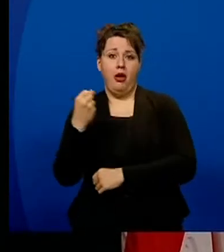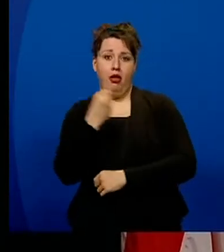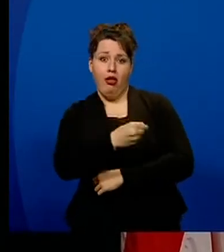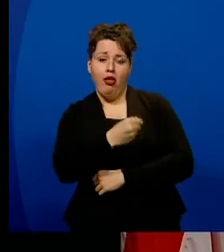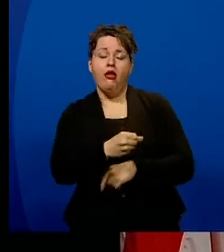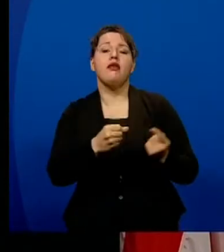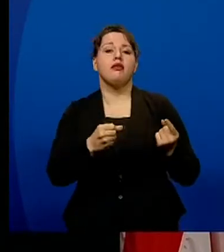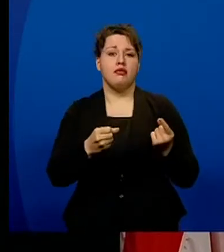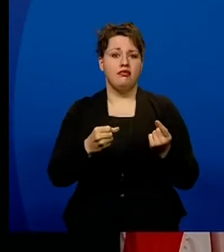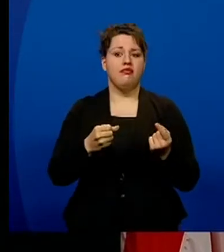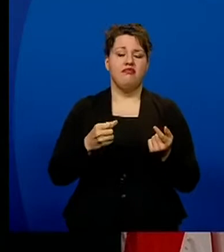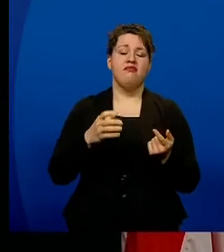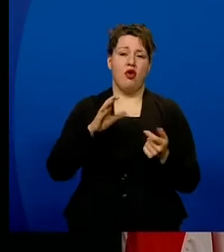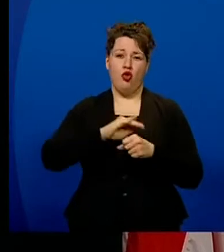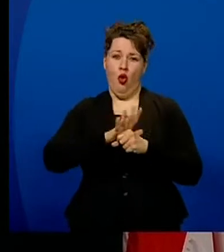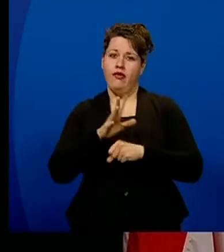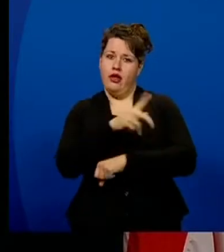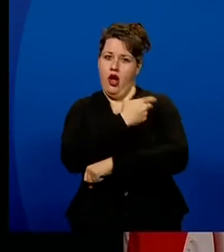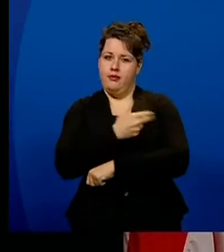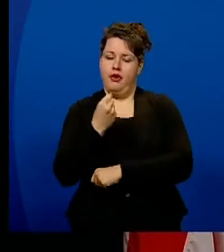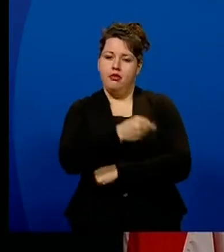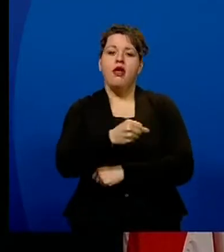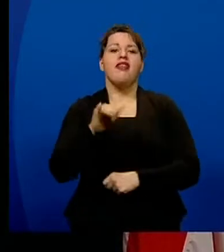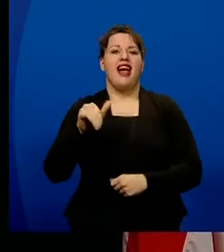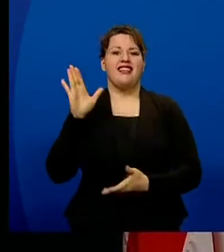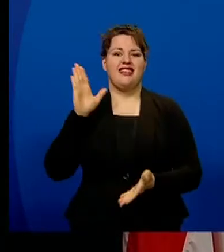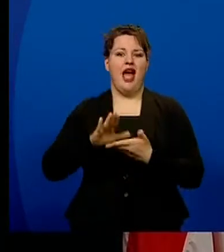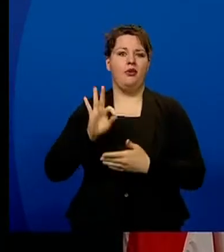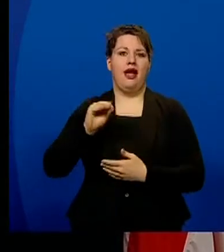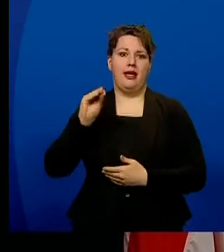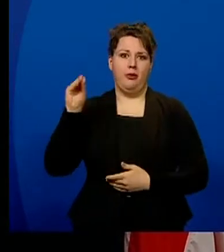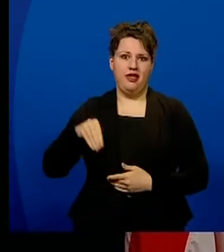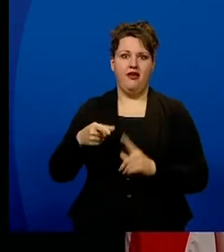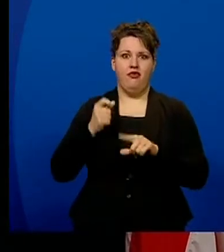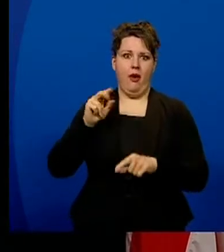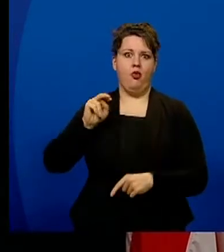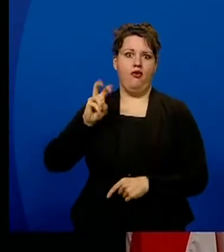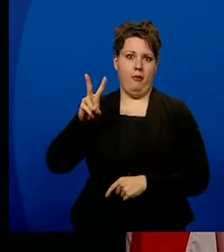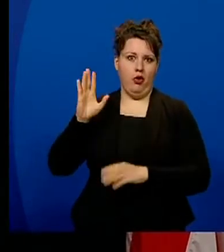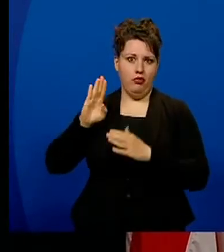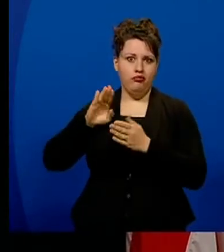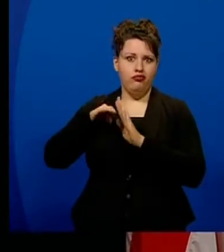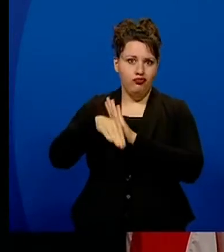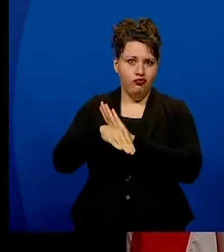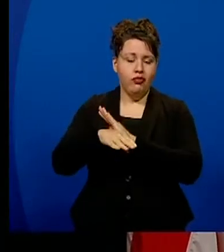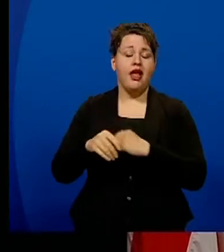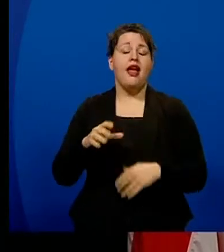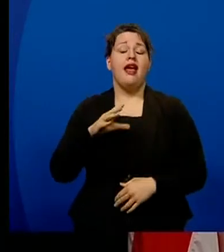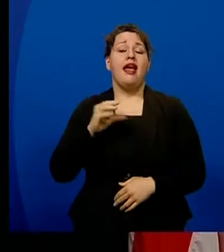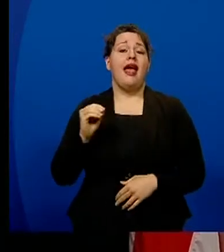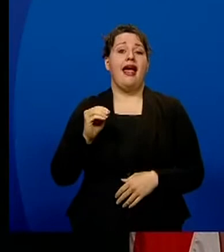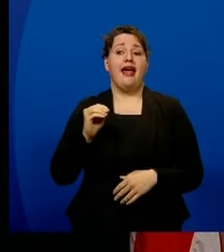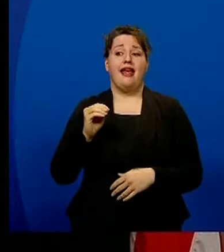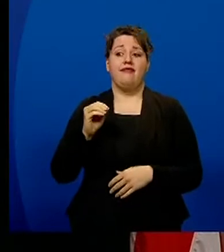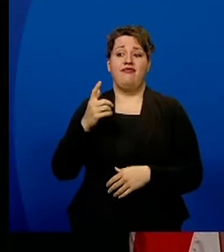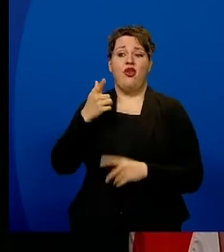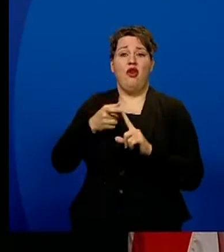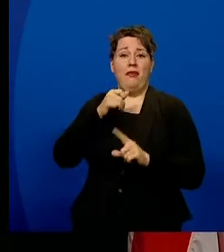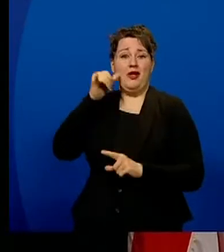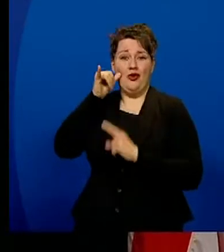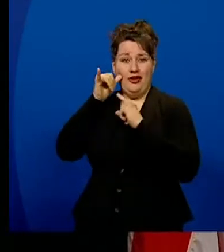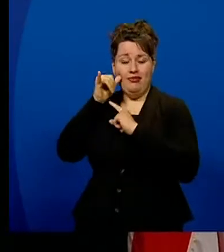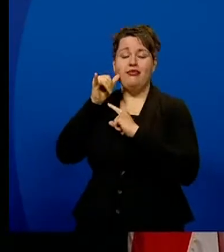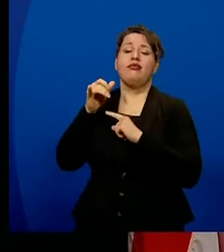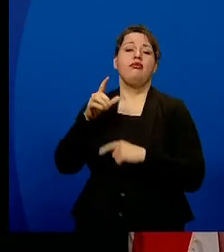Hospitalizations, COVID hospitalizations, are down 90% from the peak in November. And as of yesterday,